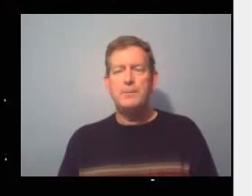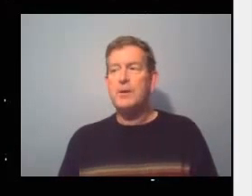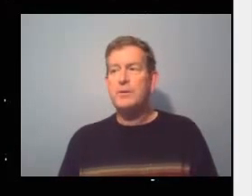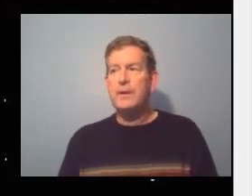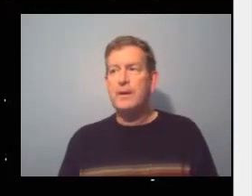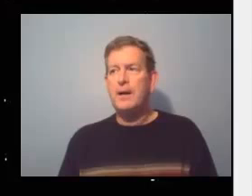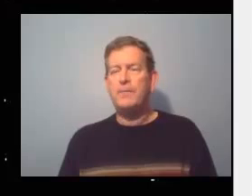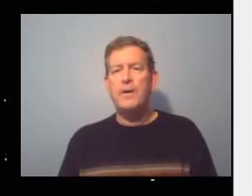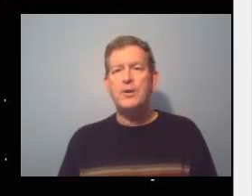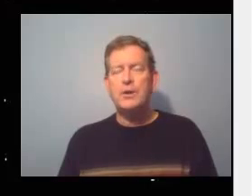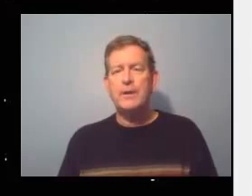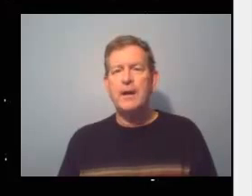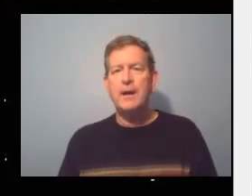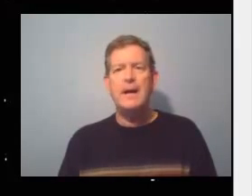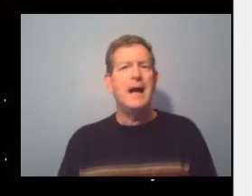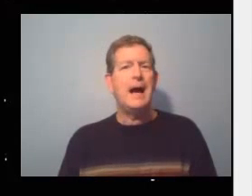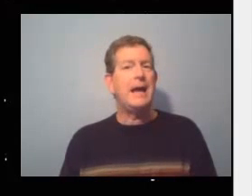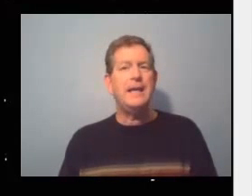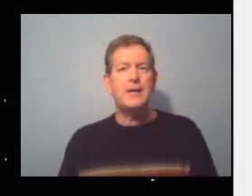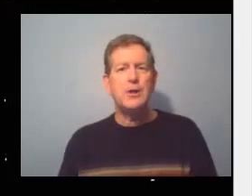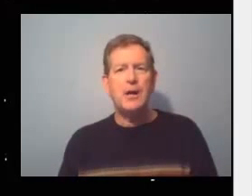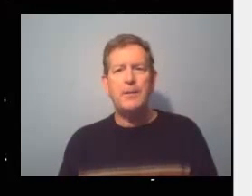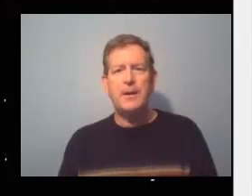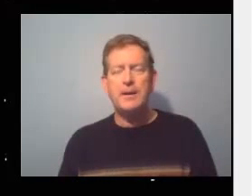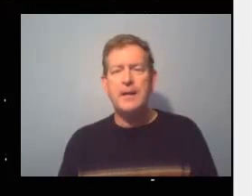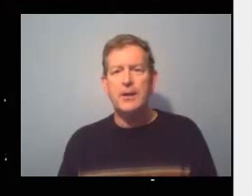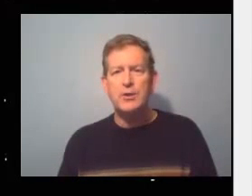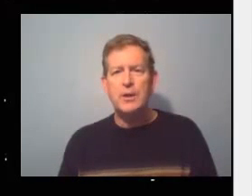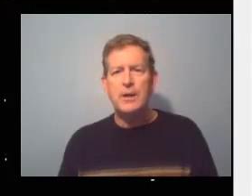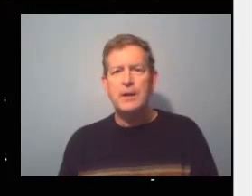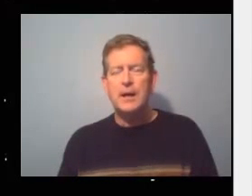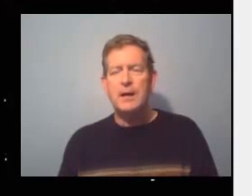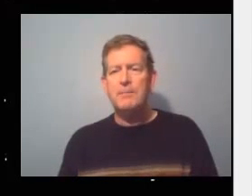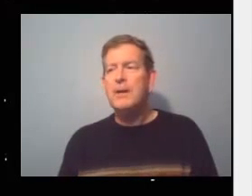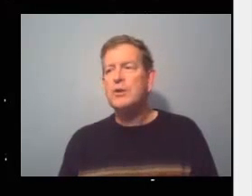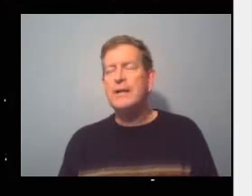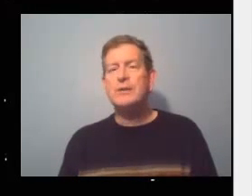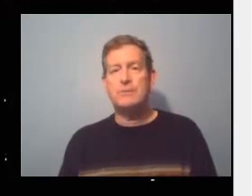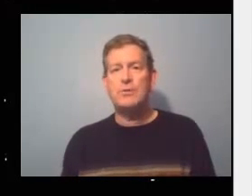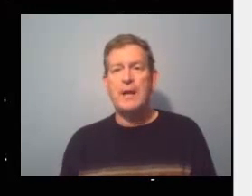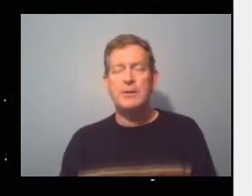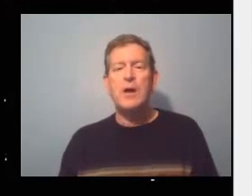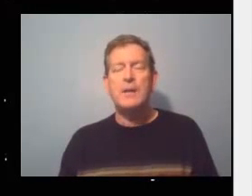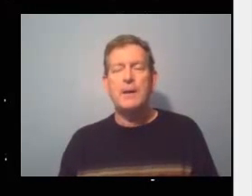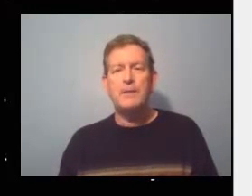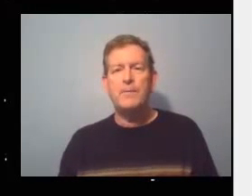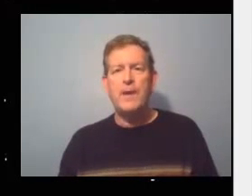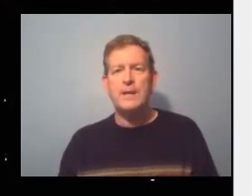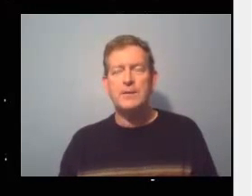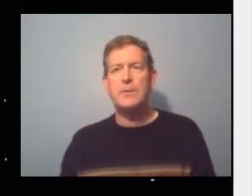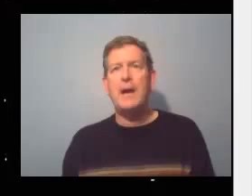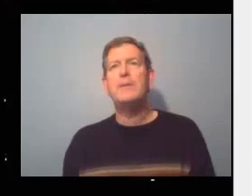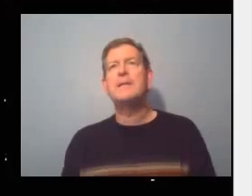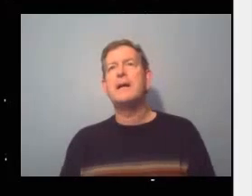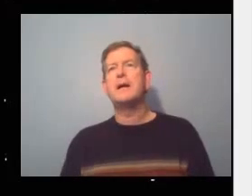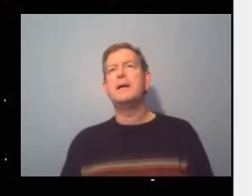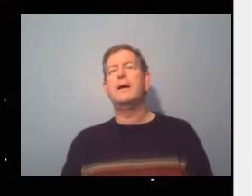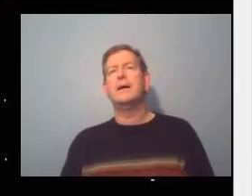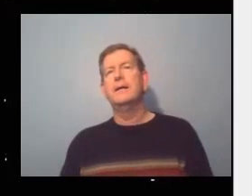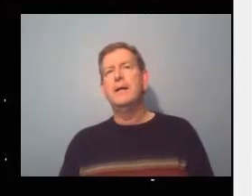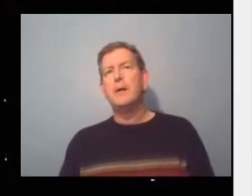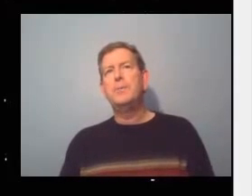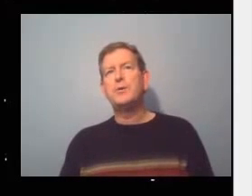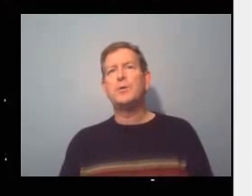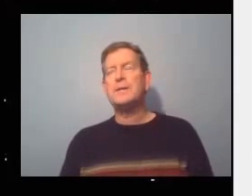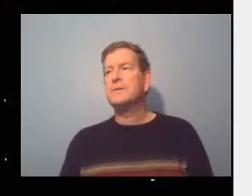automobile. Parts of a car, function of a car, I can't talk about it in English, much less trying to talk about it in France. And so when I would take our